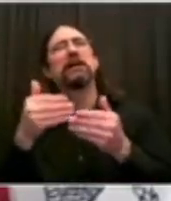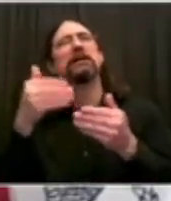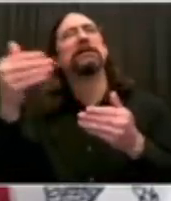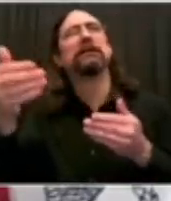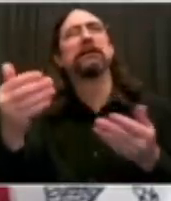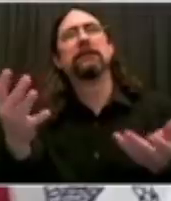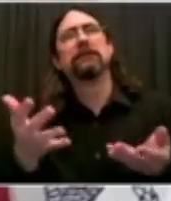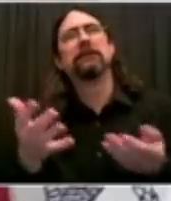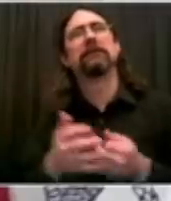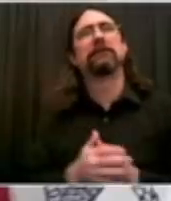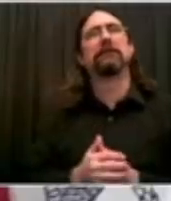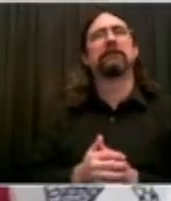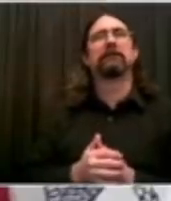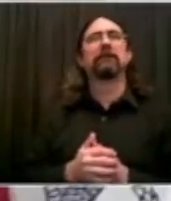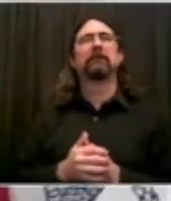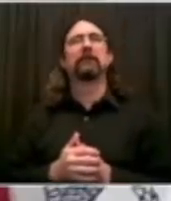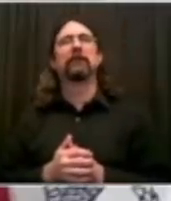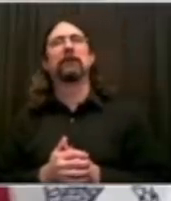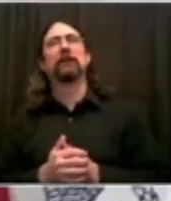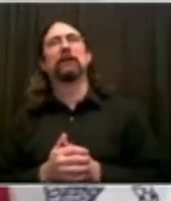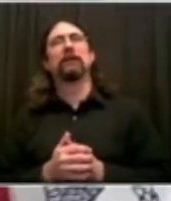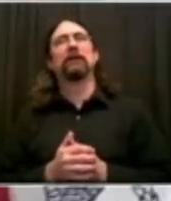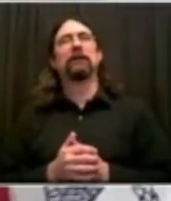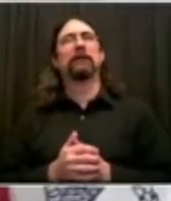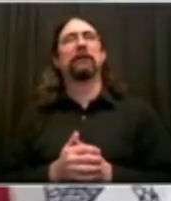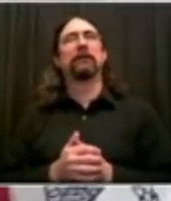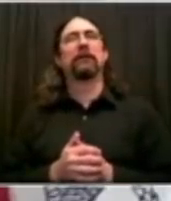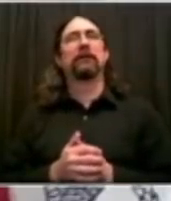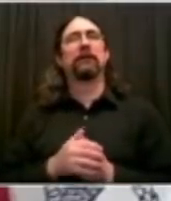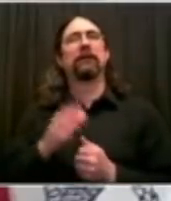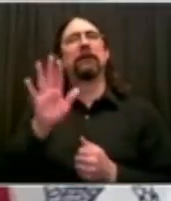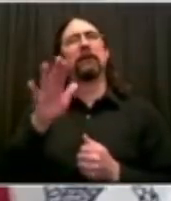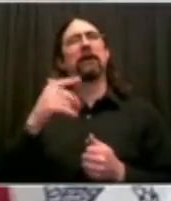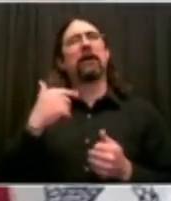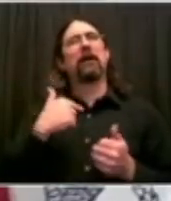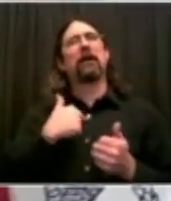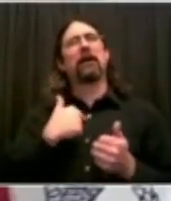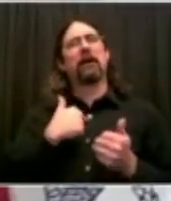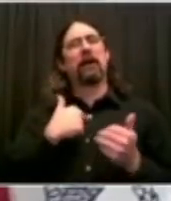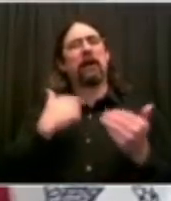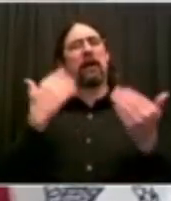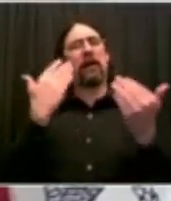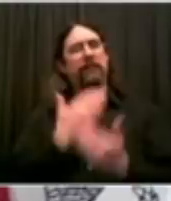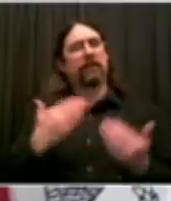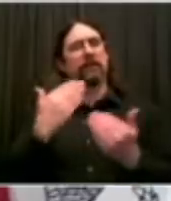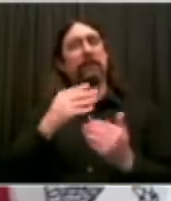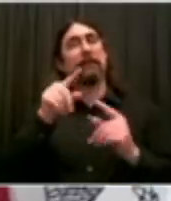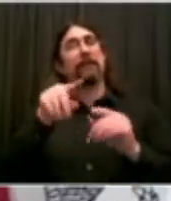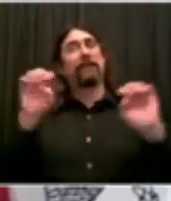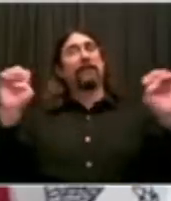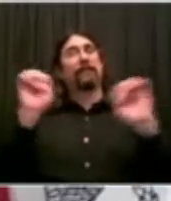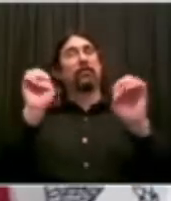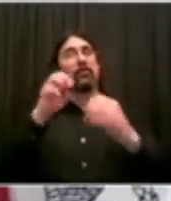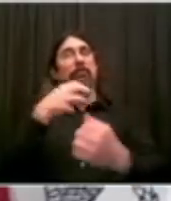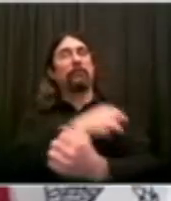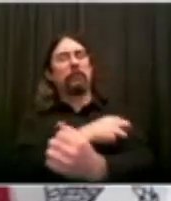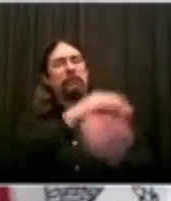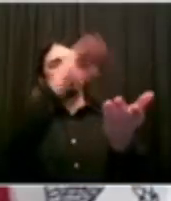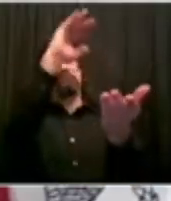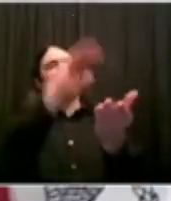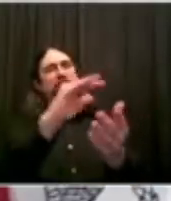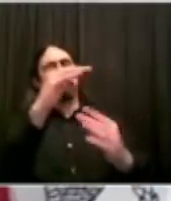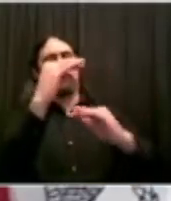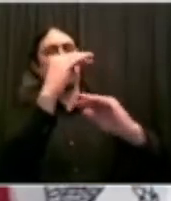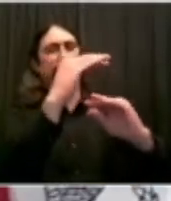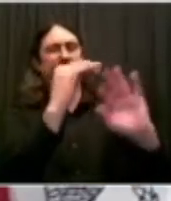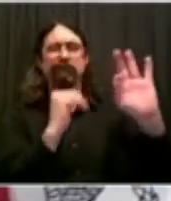to fight COVID, but we're certainly moving in the right direction as a city, as a state, as a nation. It's time to restore the